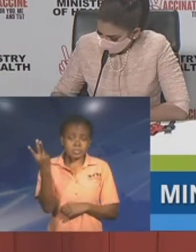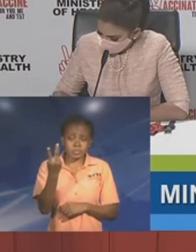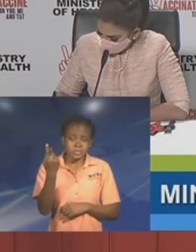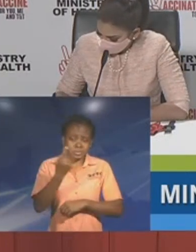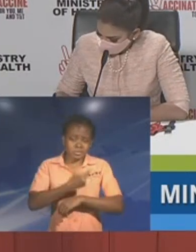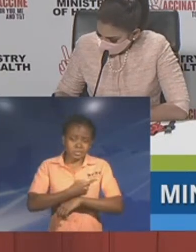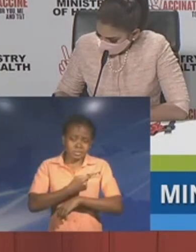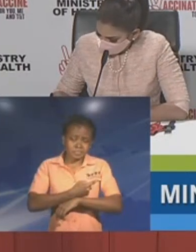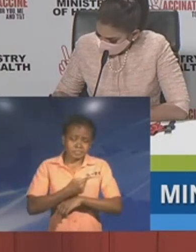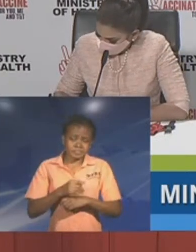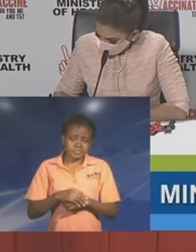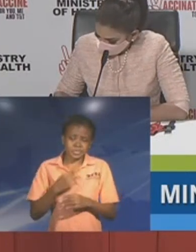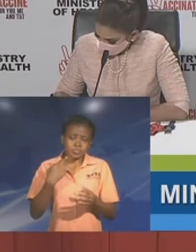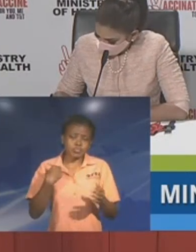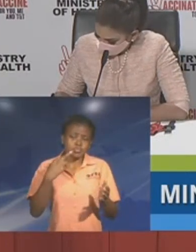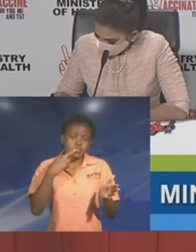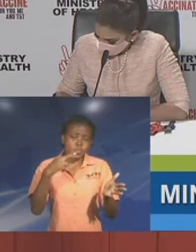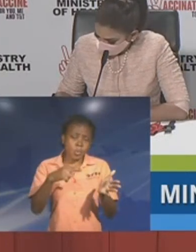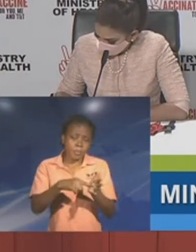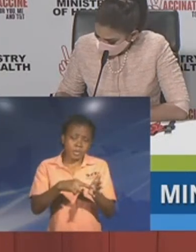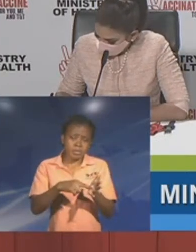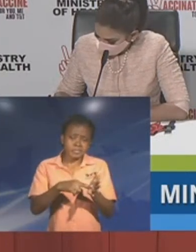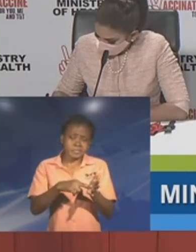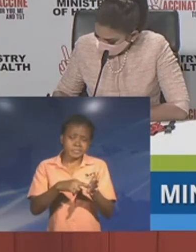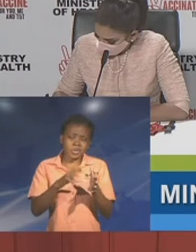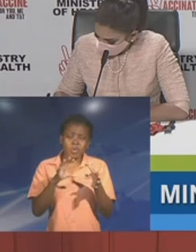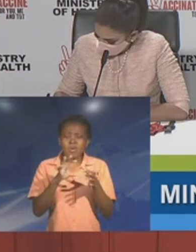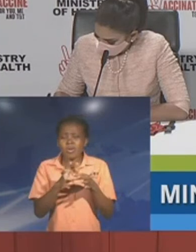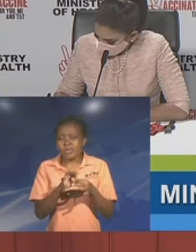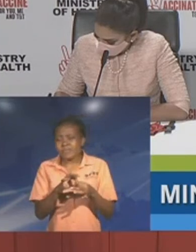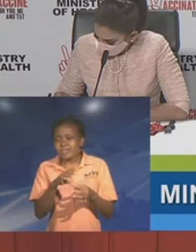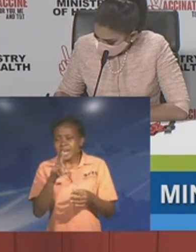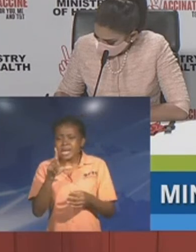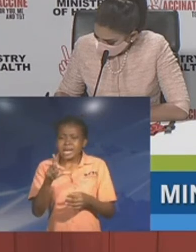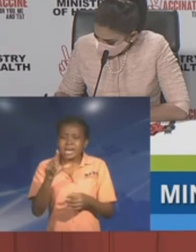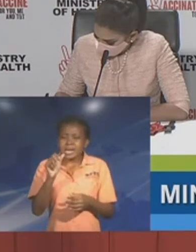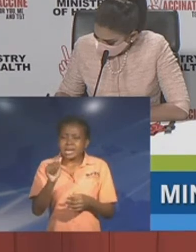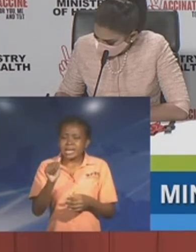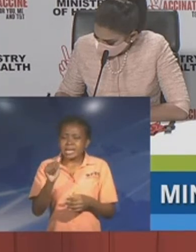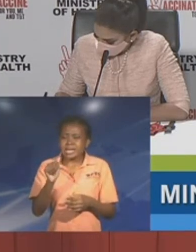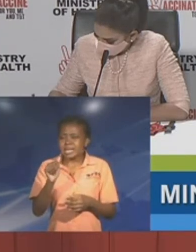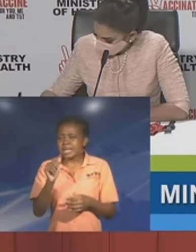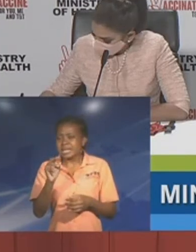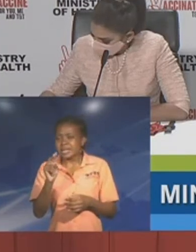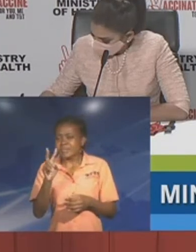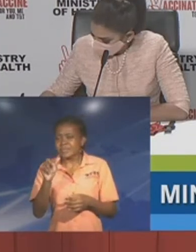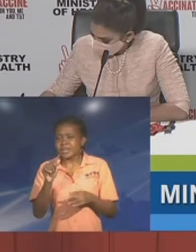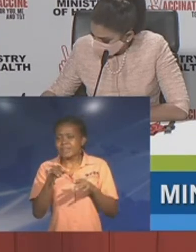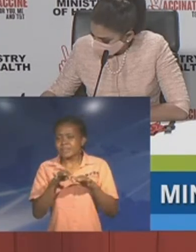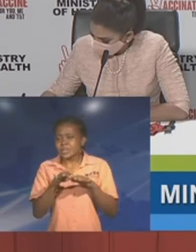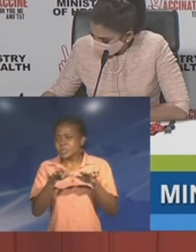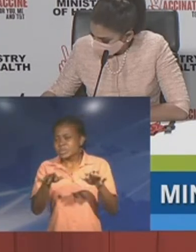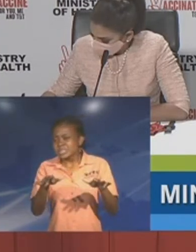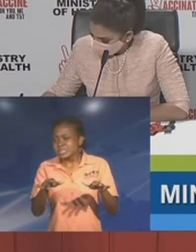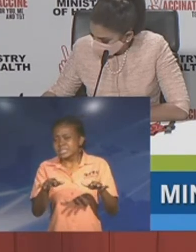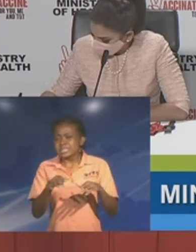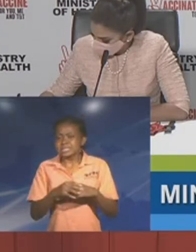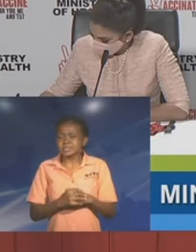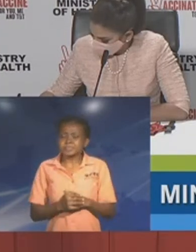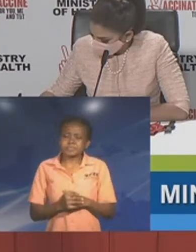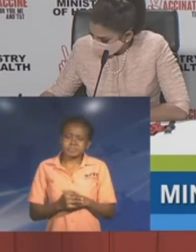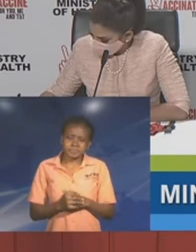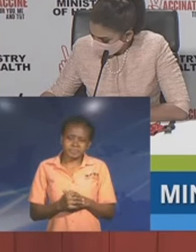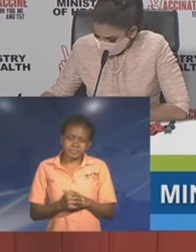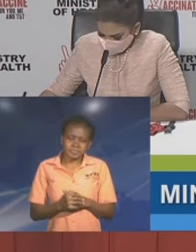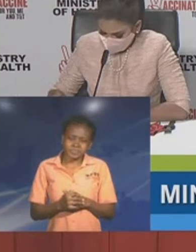been reports of the Lanya virus or concerns surrounding the Lanya virus. Is